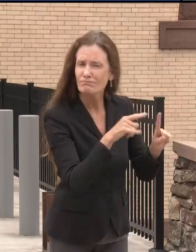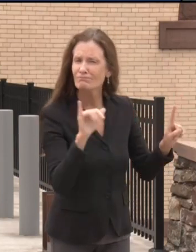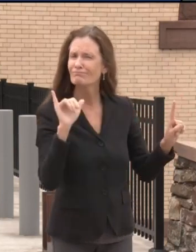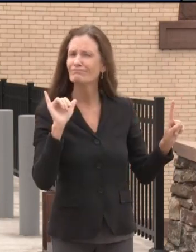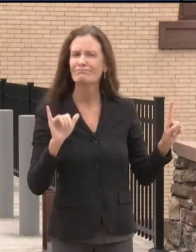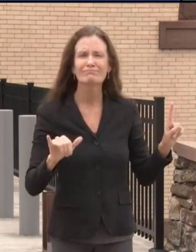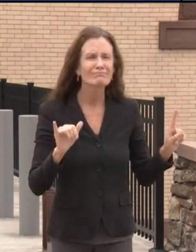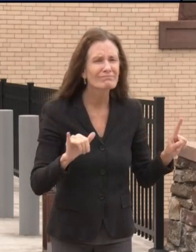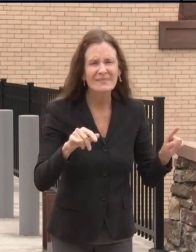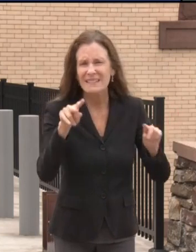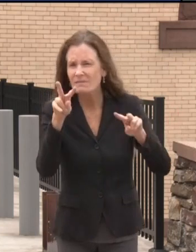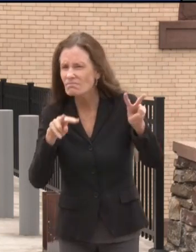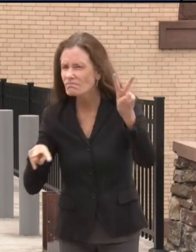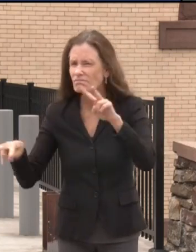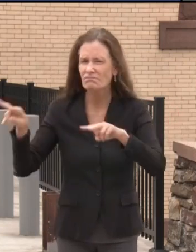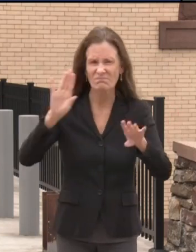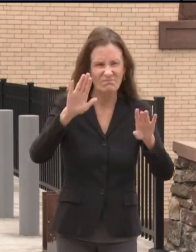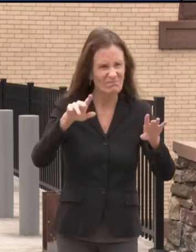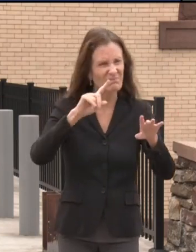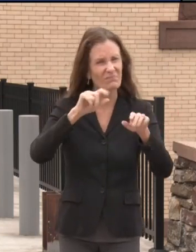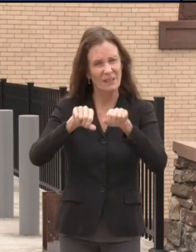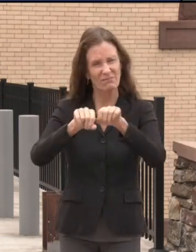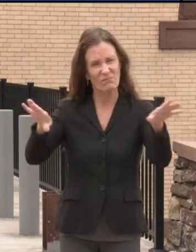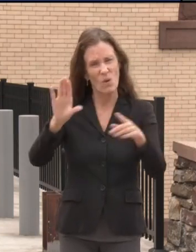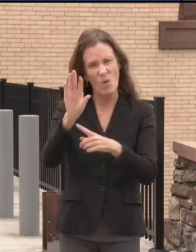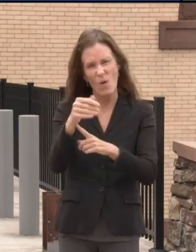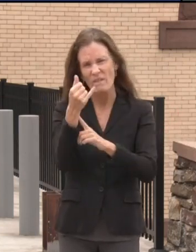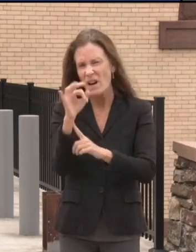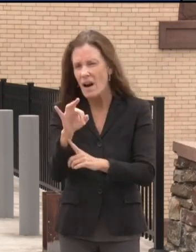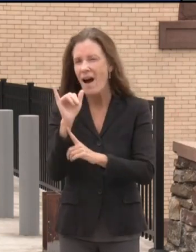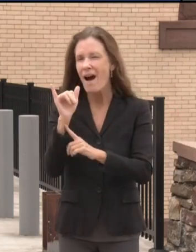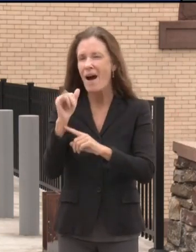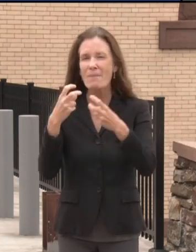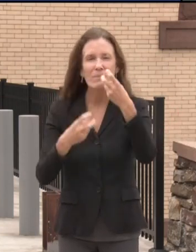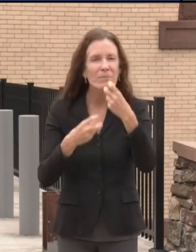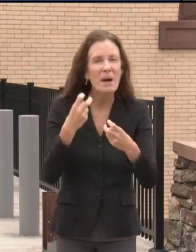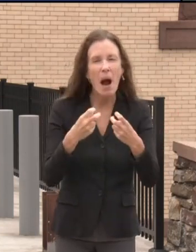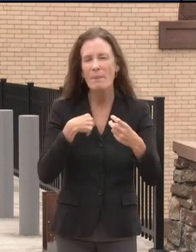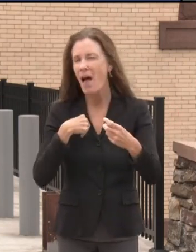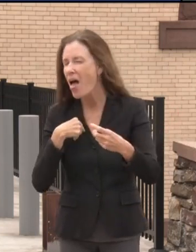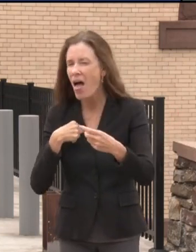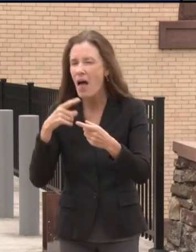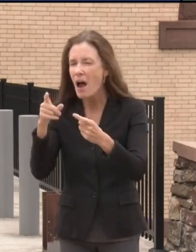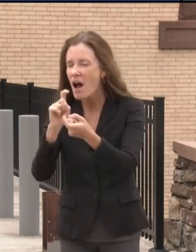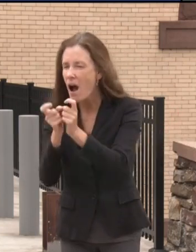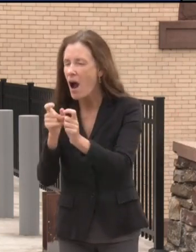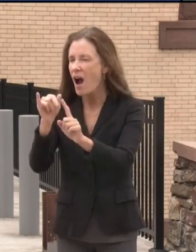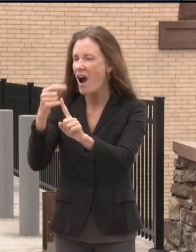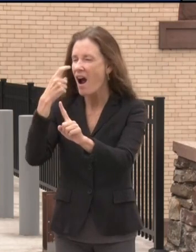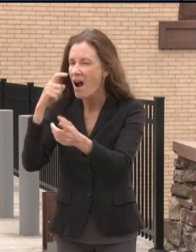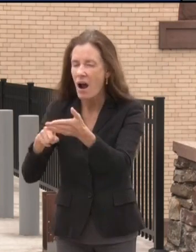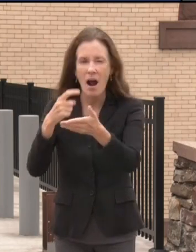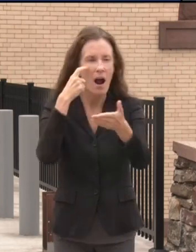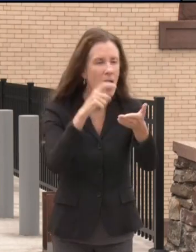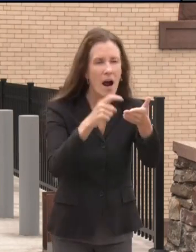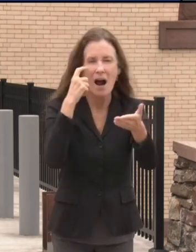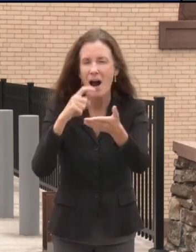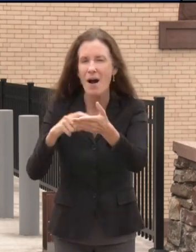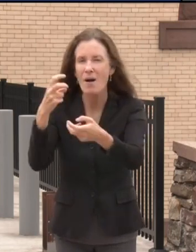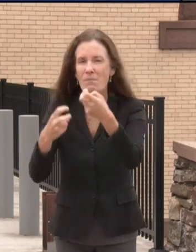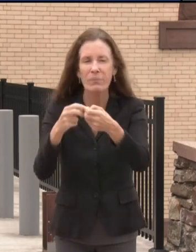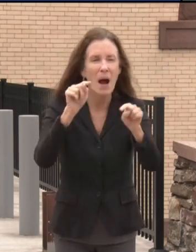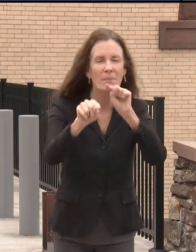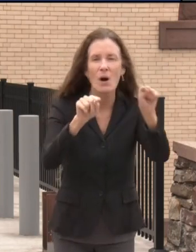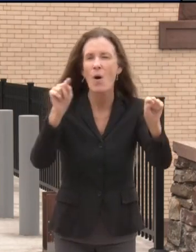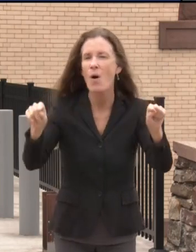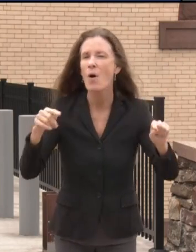pandemic that is revealed in clear and stark terms the reality of low-wage workers